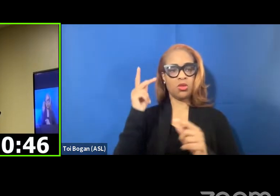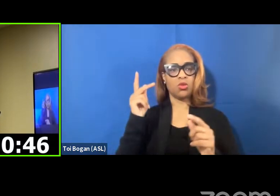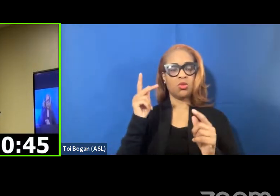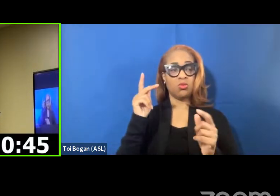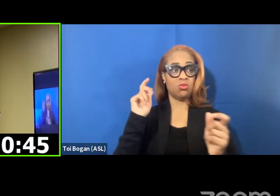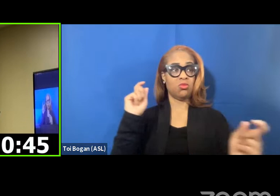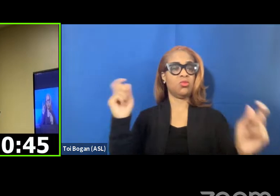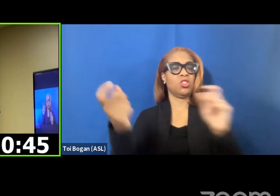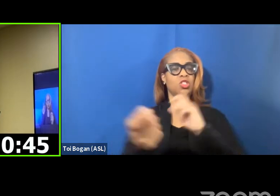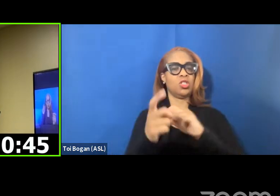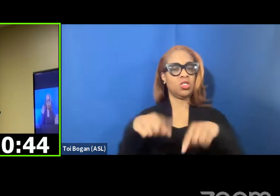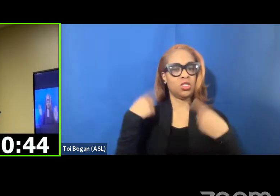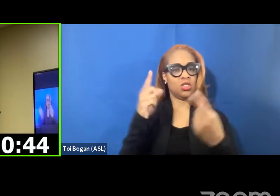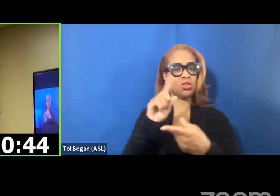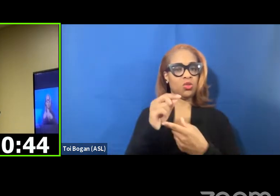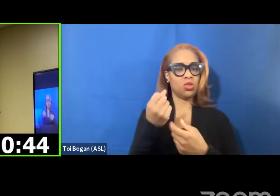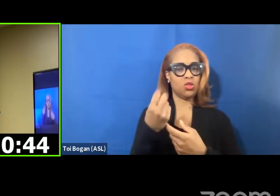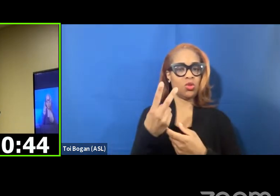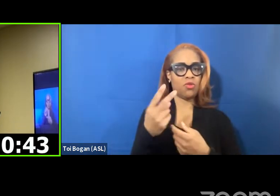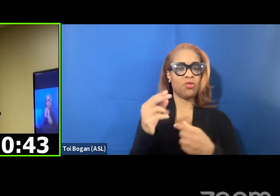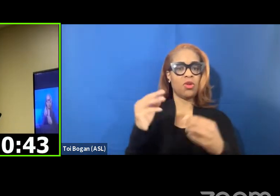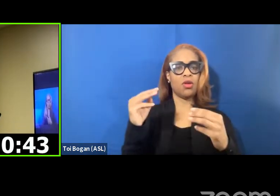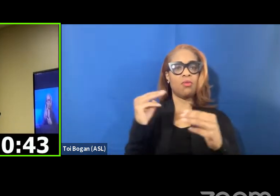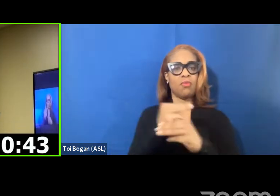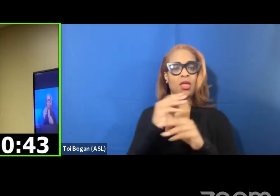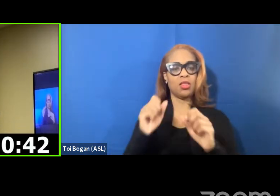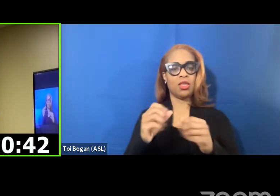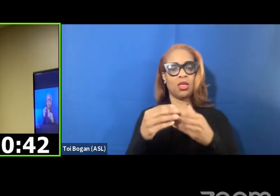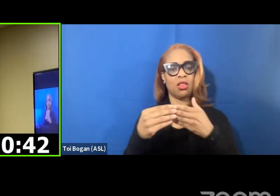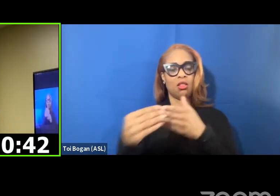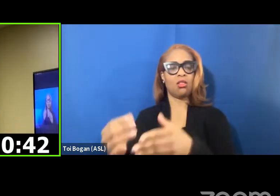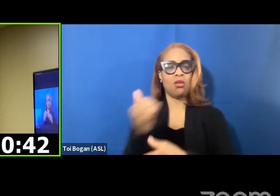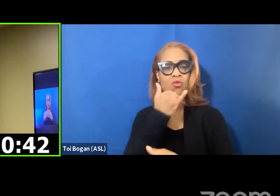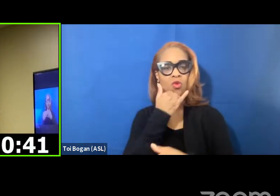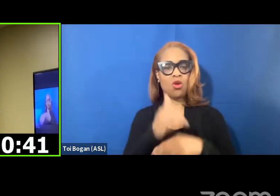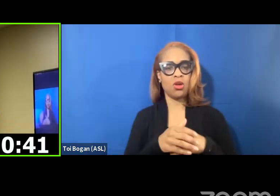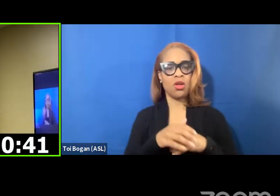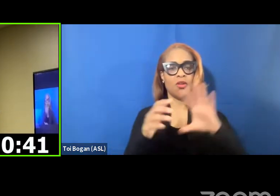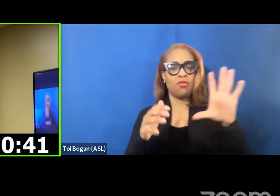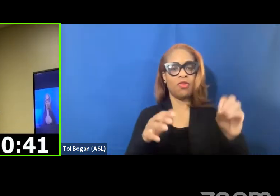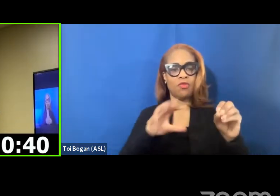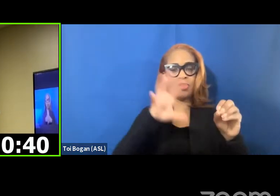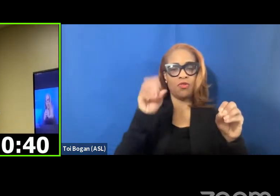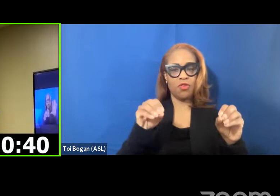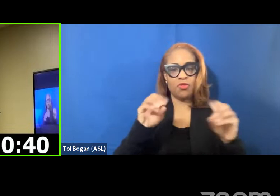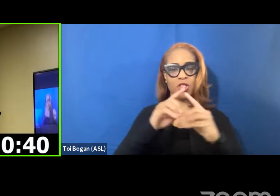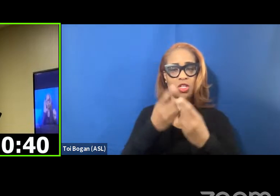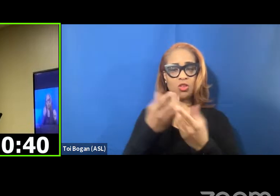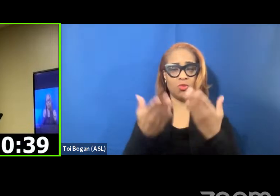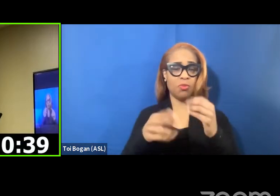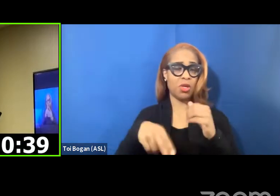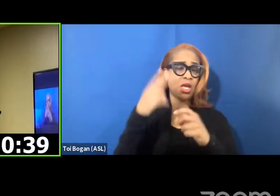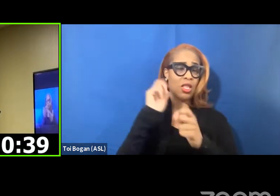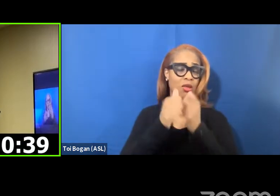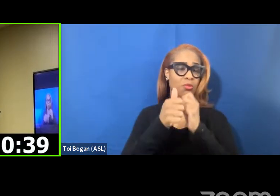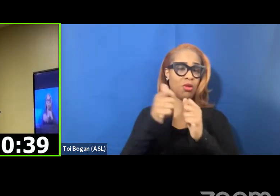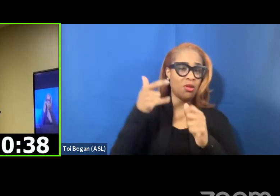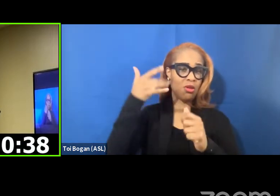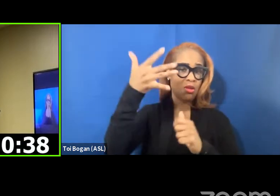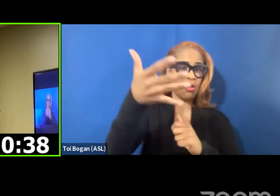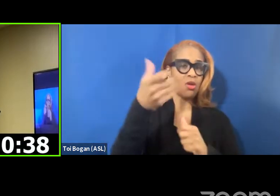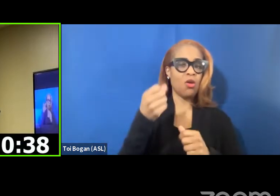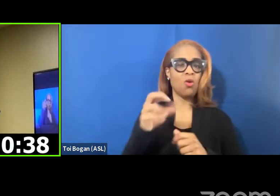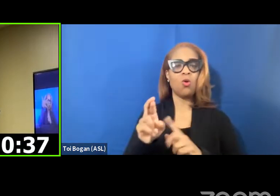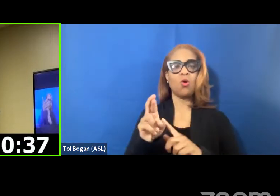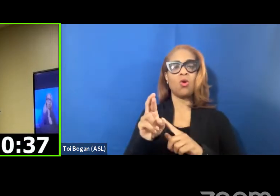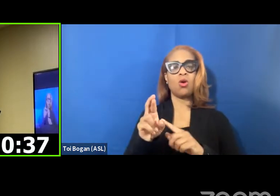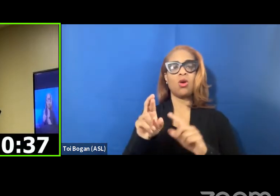2012. your math could mislead you a 50 50 district may be highly competitive over time or